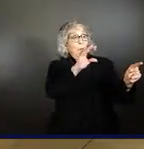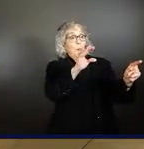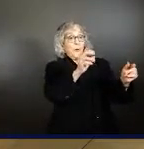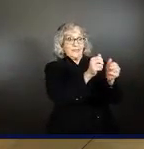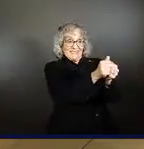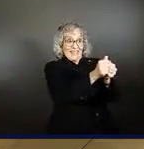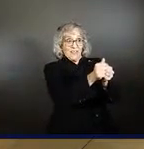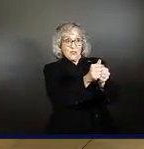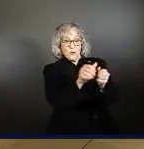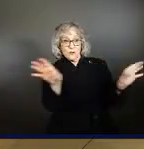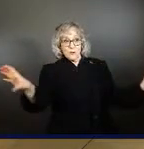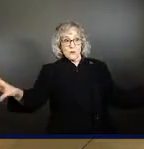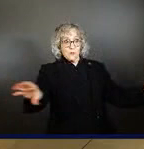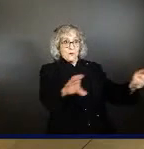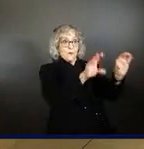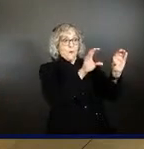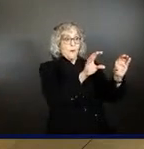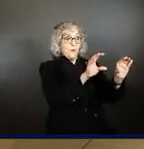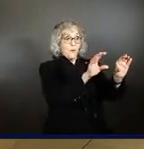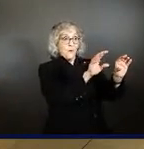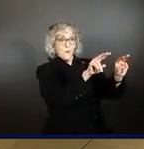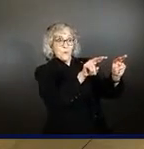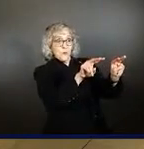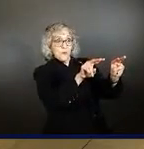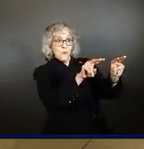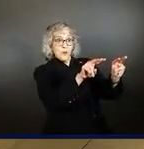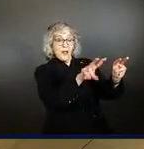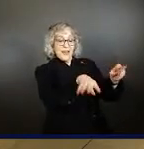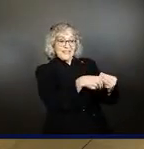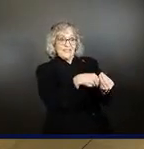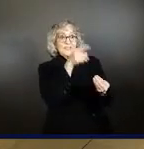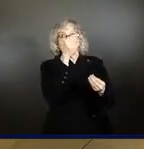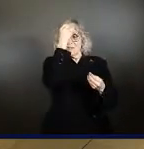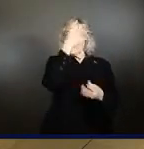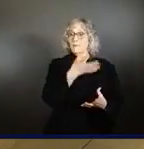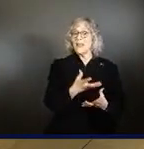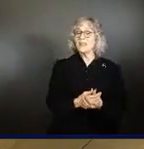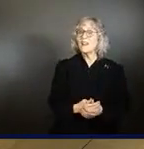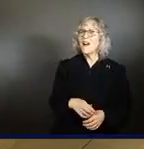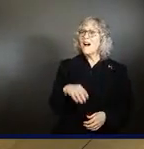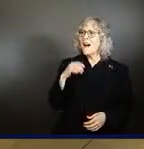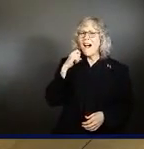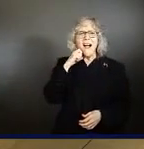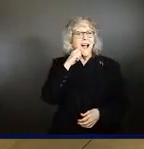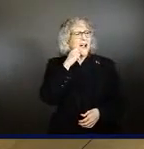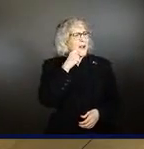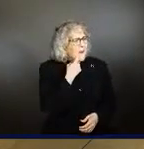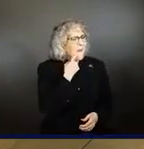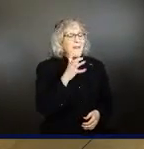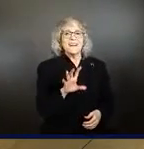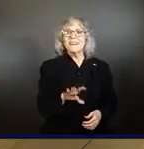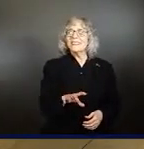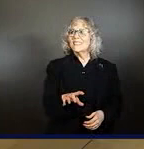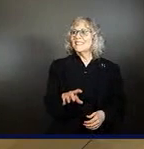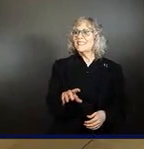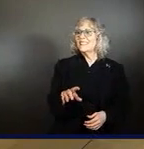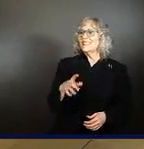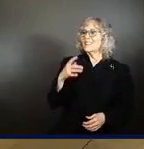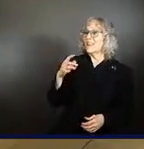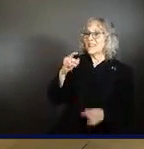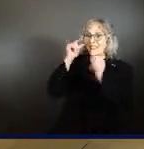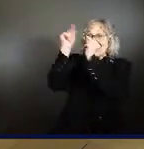together to get added information. And so Webb will be part of that as well. So telescopes can phone a